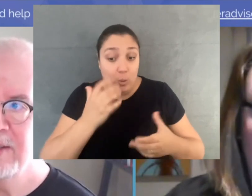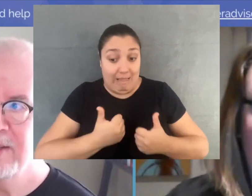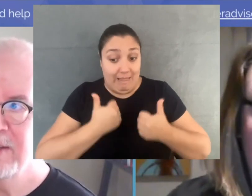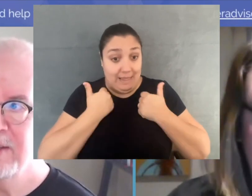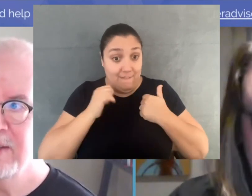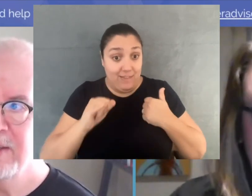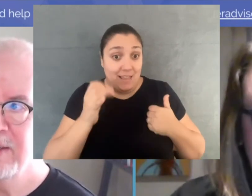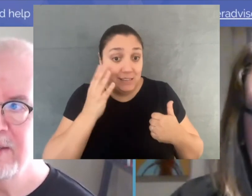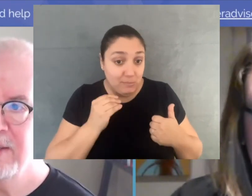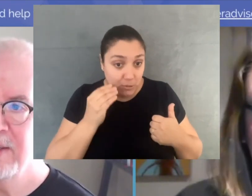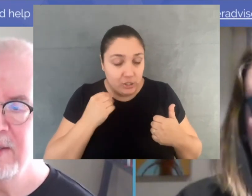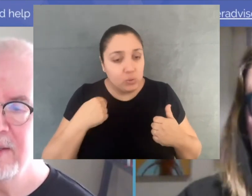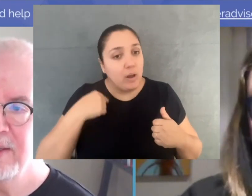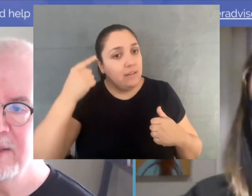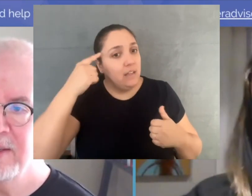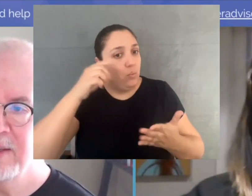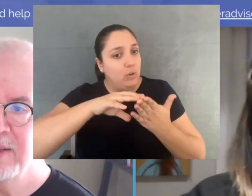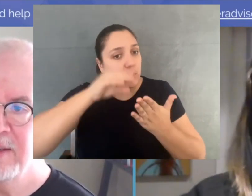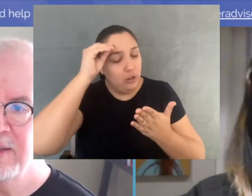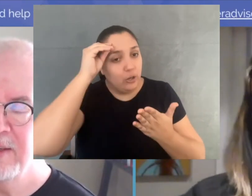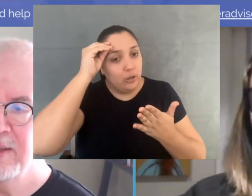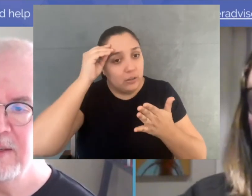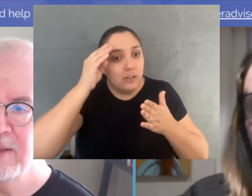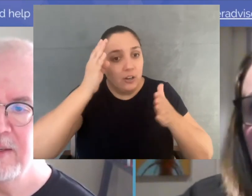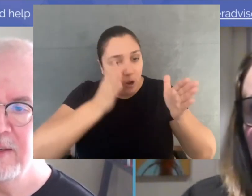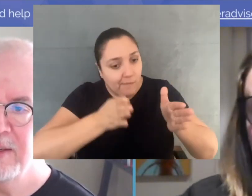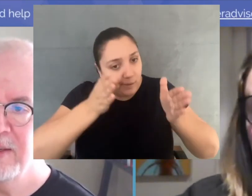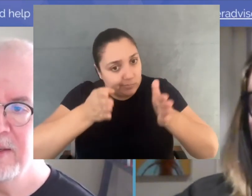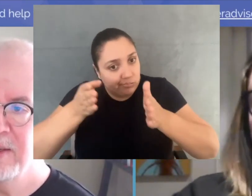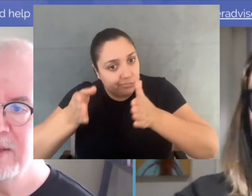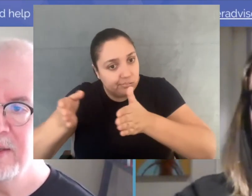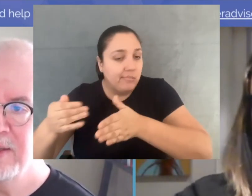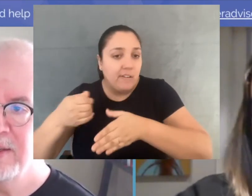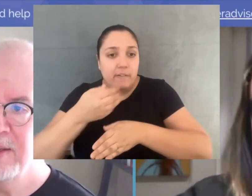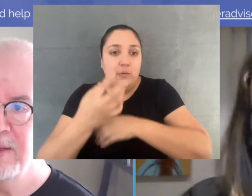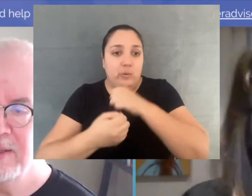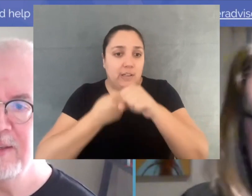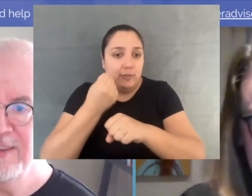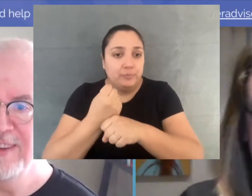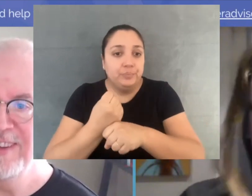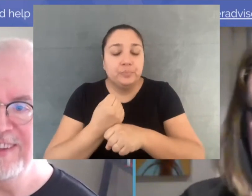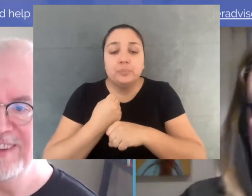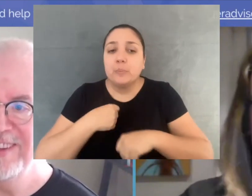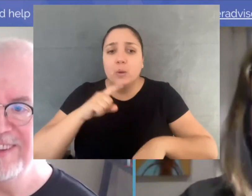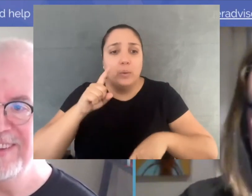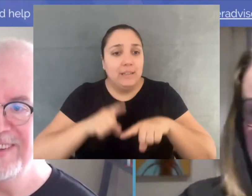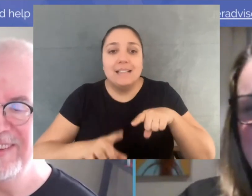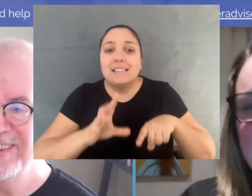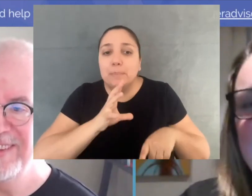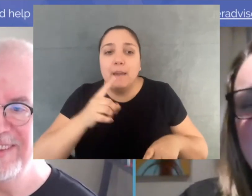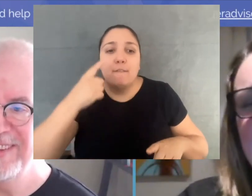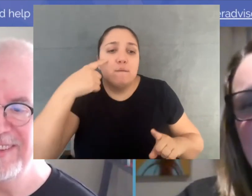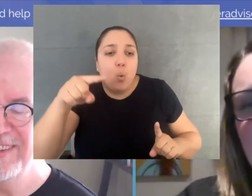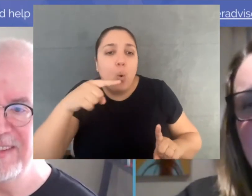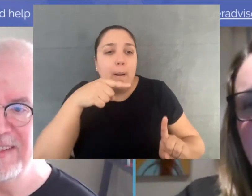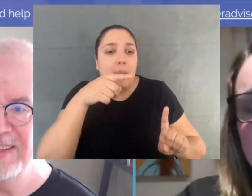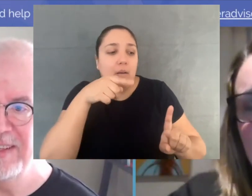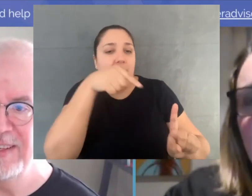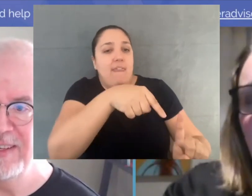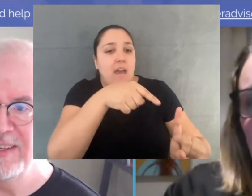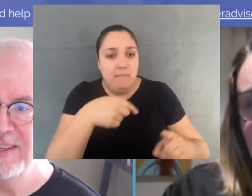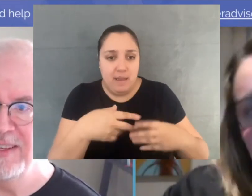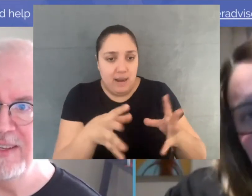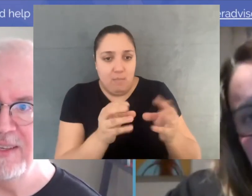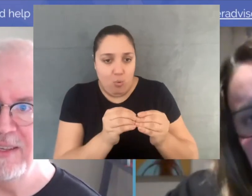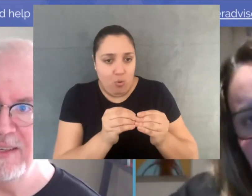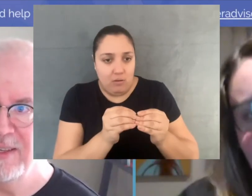people who lived this experience. And I think that we've all learned over multiple movements over the course of the last few years, that we can't